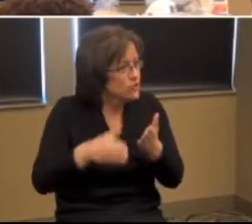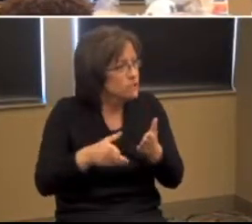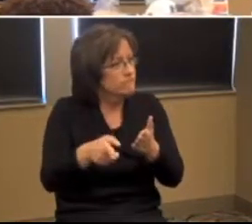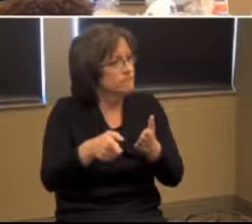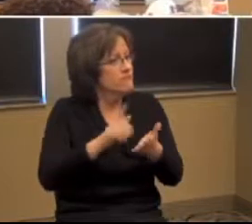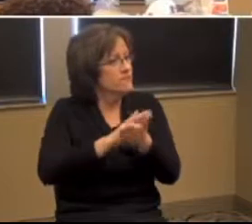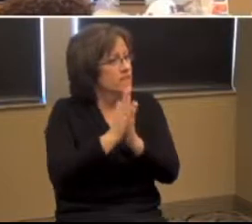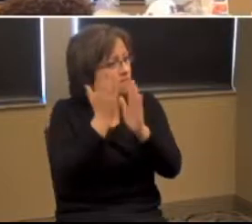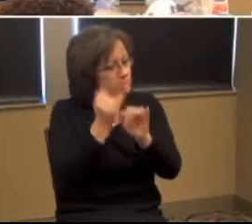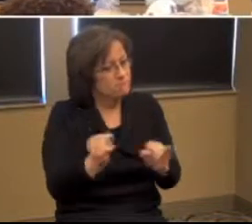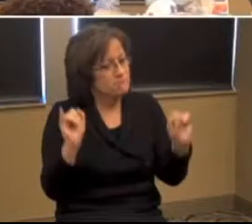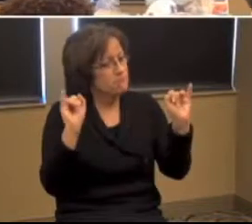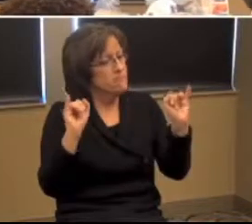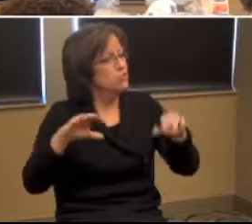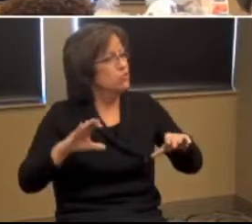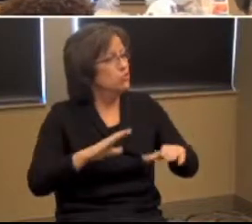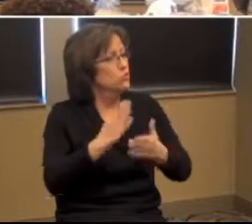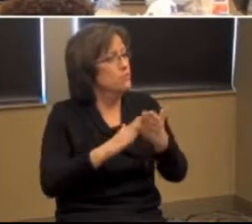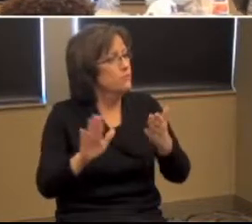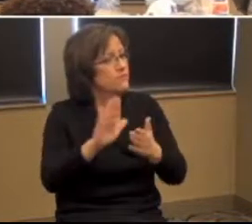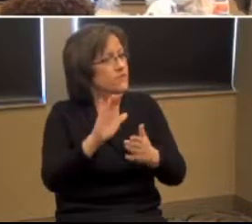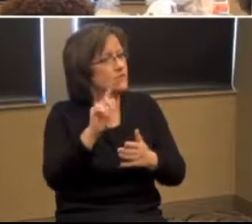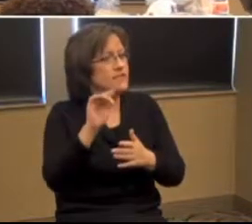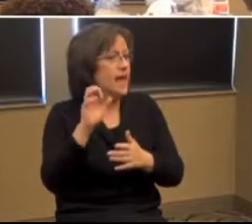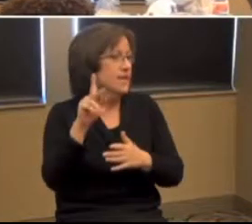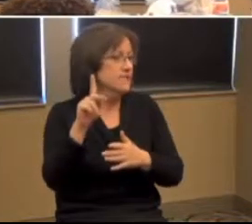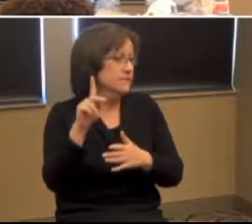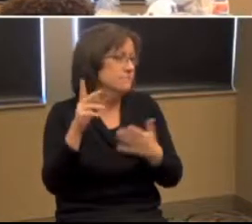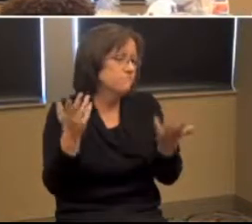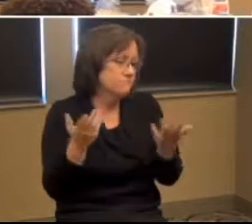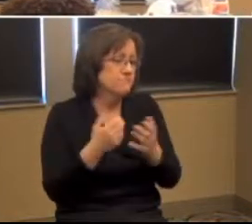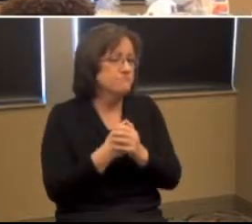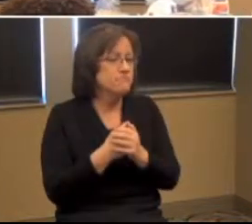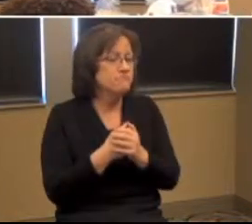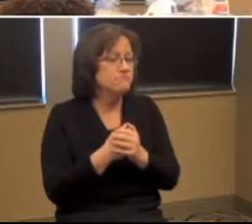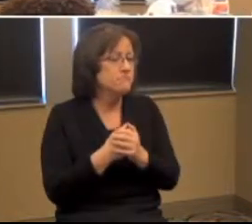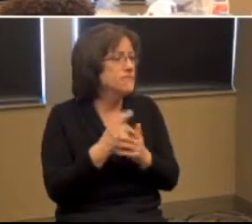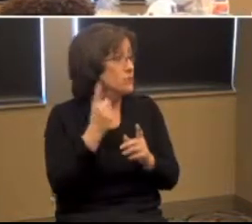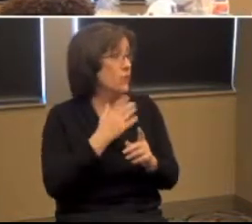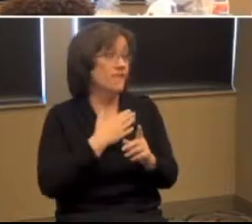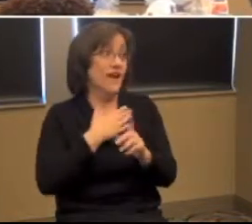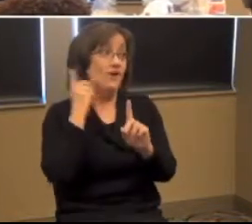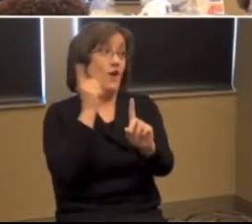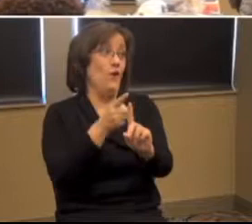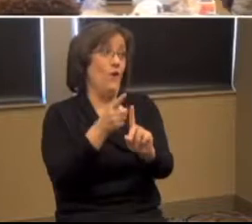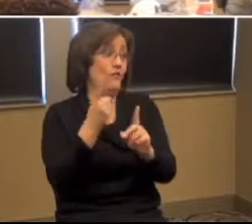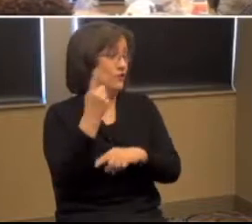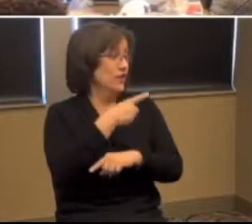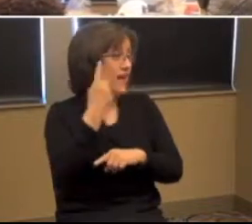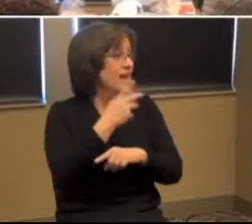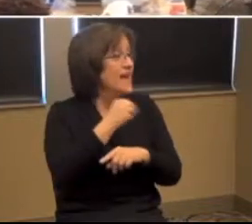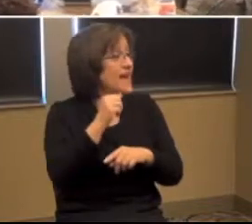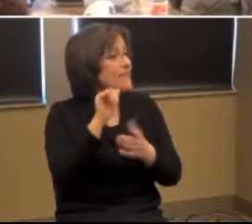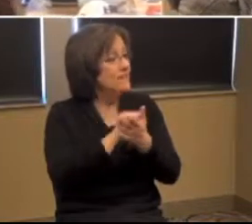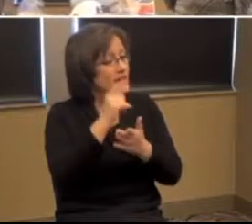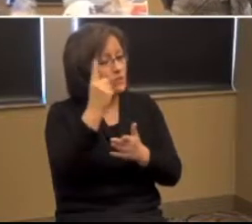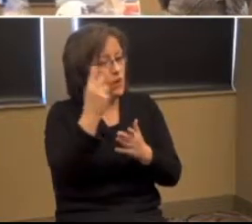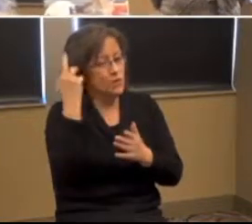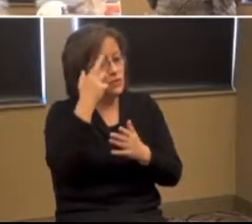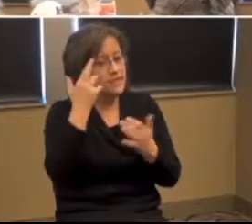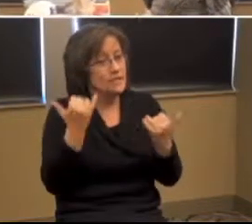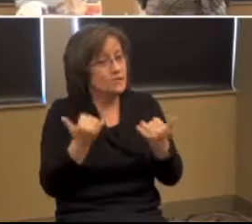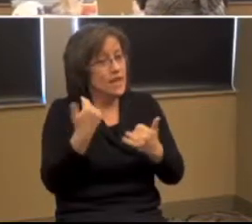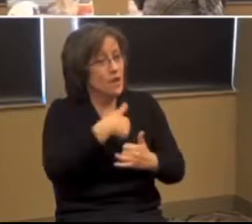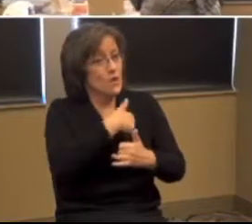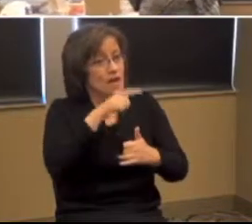in completing some of their tasks. That's one of our goals. Definitely. And that's one of the reasons why when we had to think about